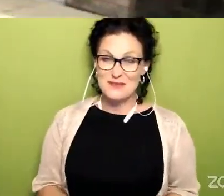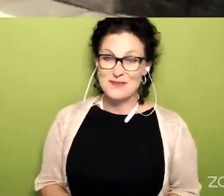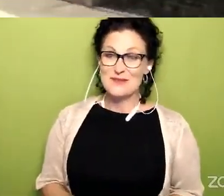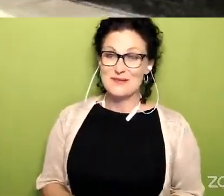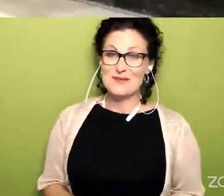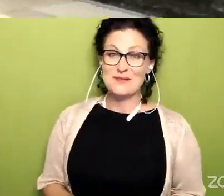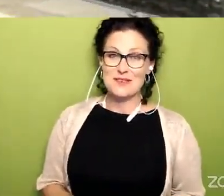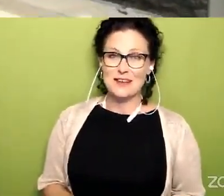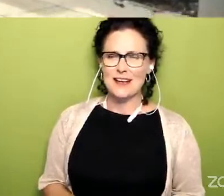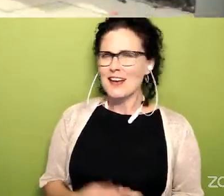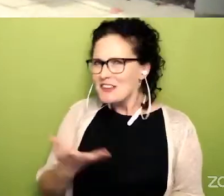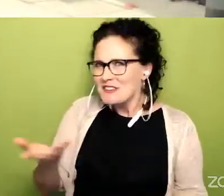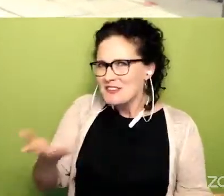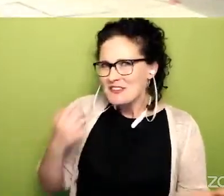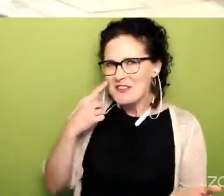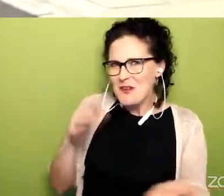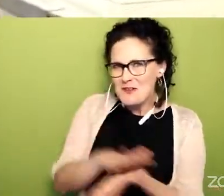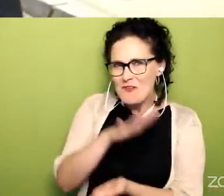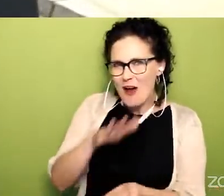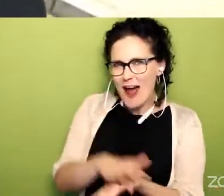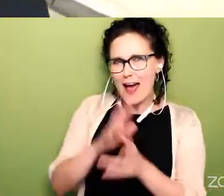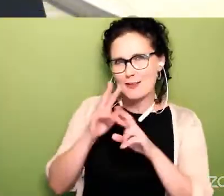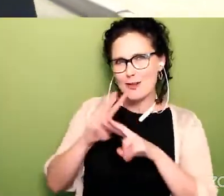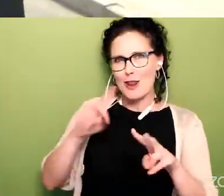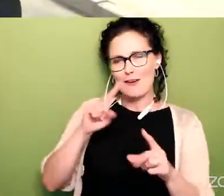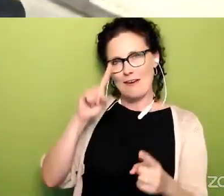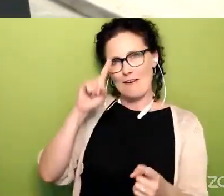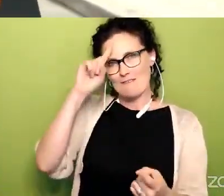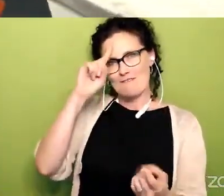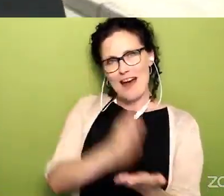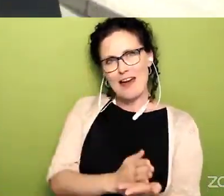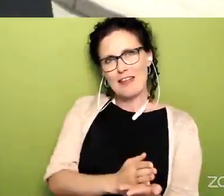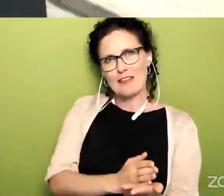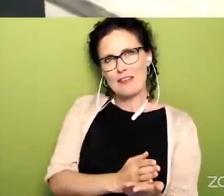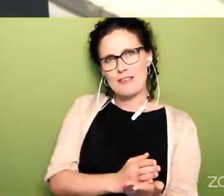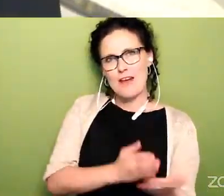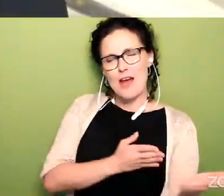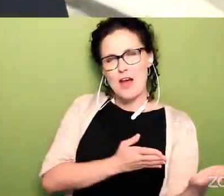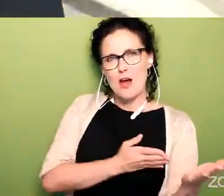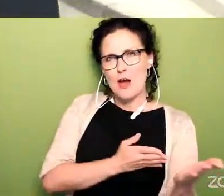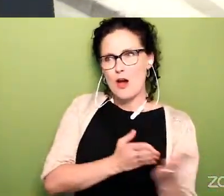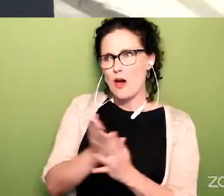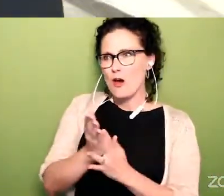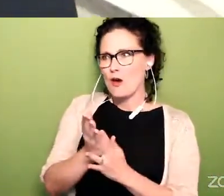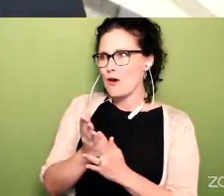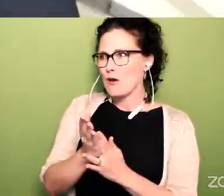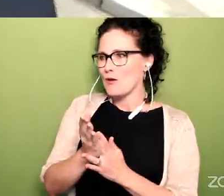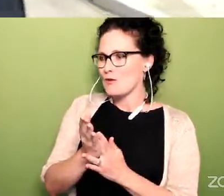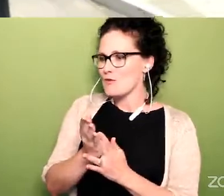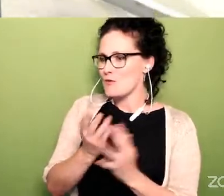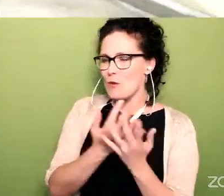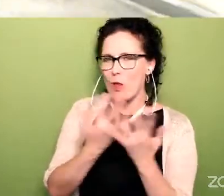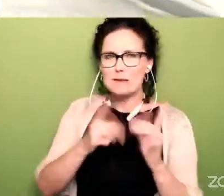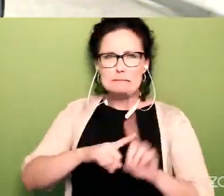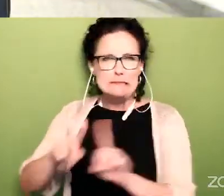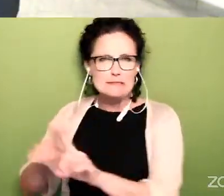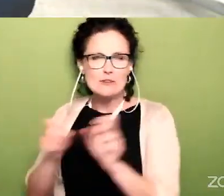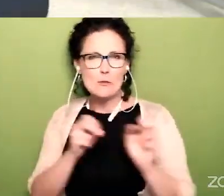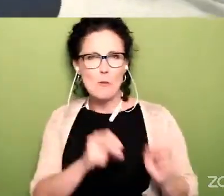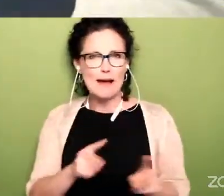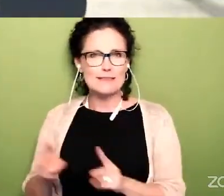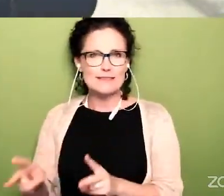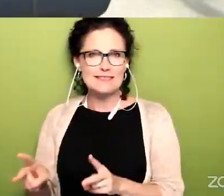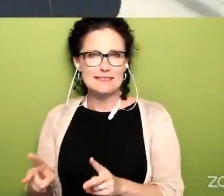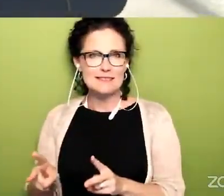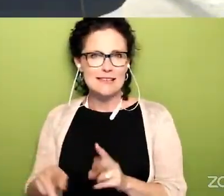made it easier? And if so, why? It's sort of made him like looking at faith easier because like the concept